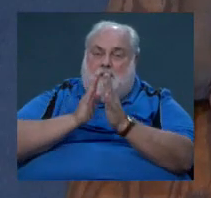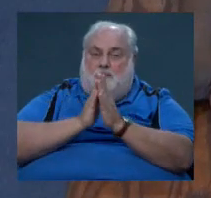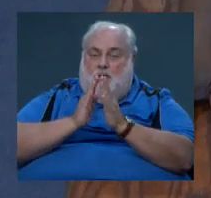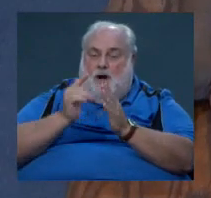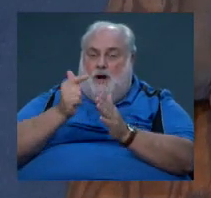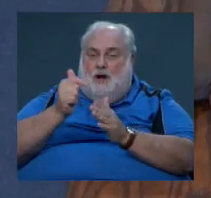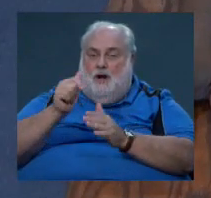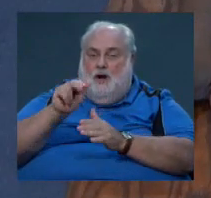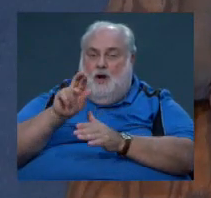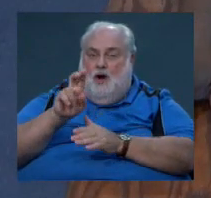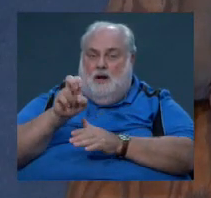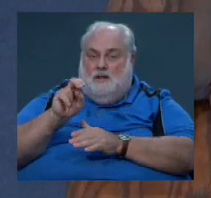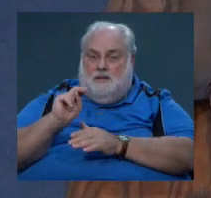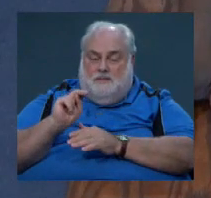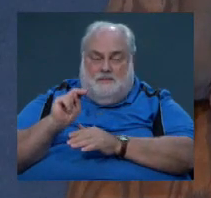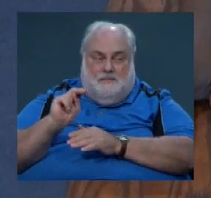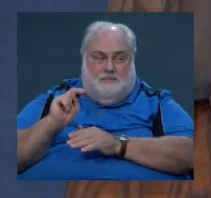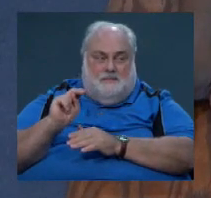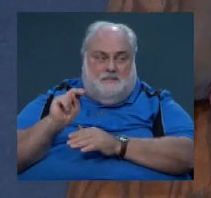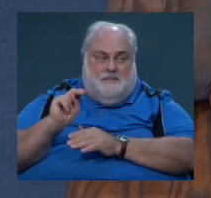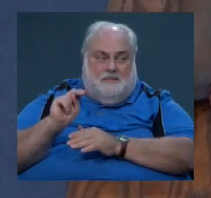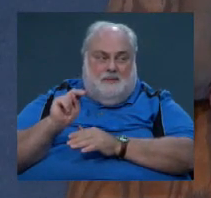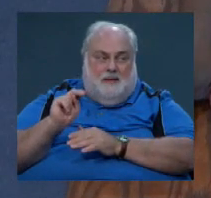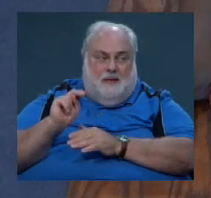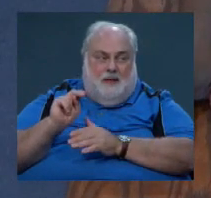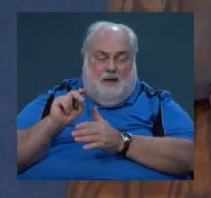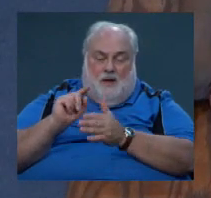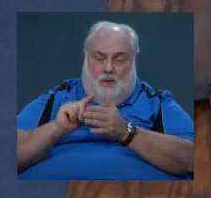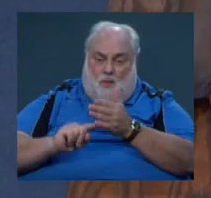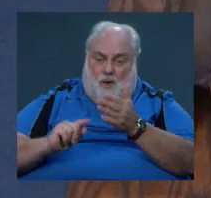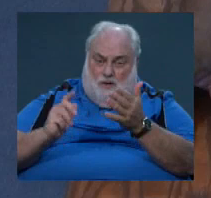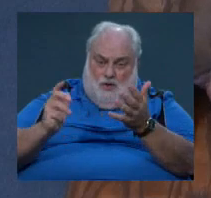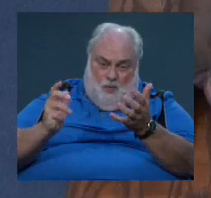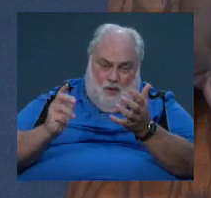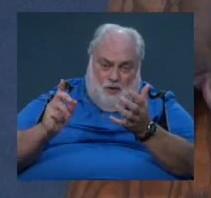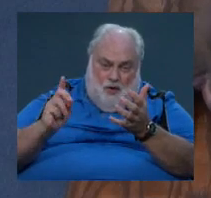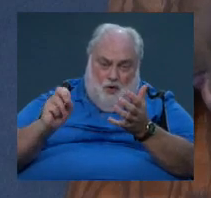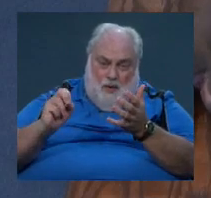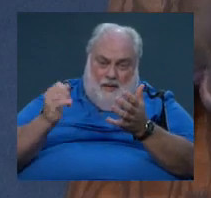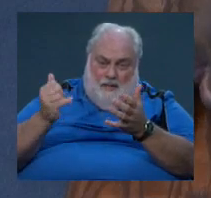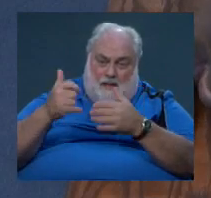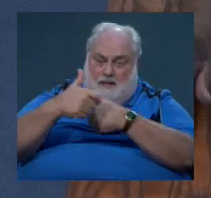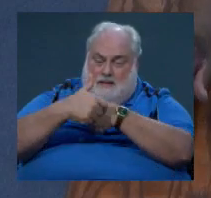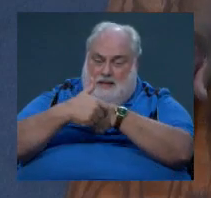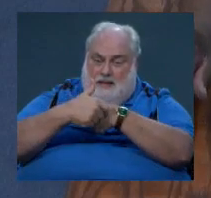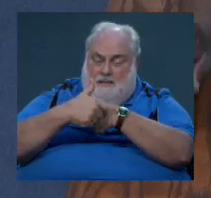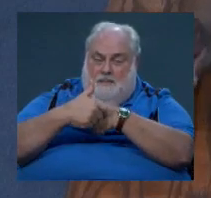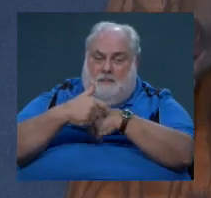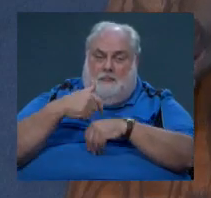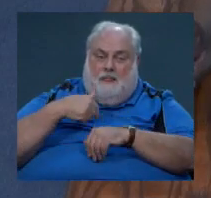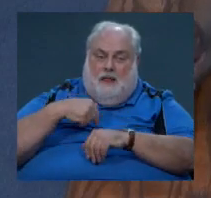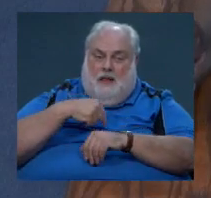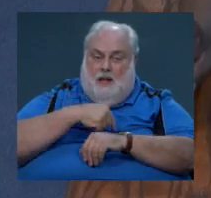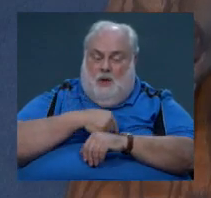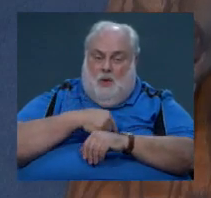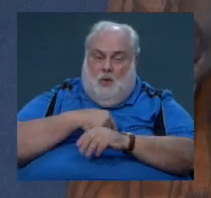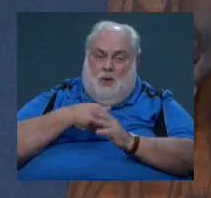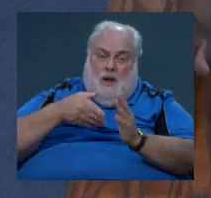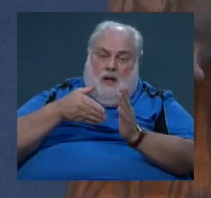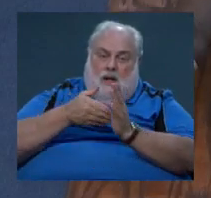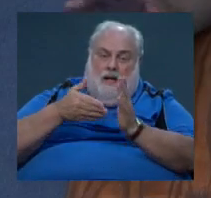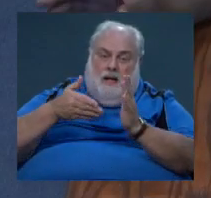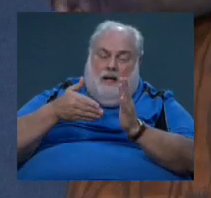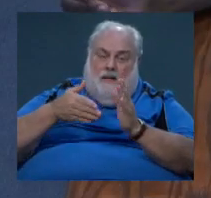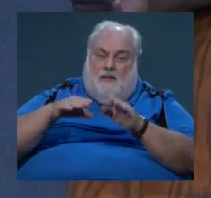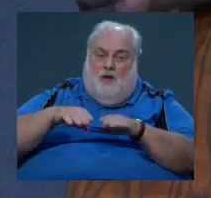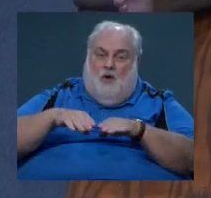garden, of what she wanted to do with it at this particular time. We're against